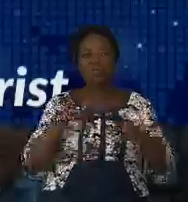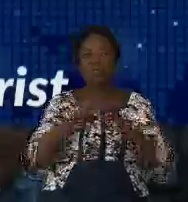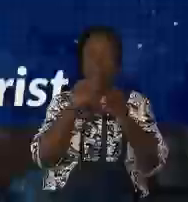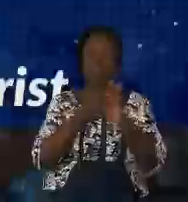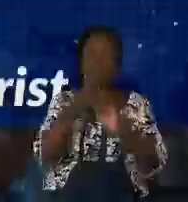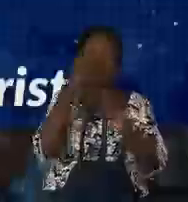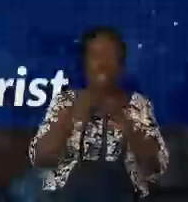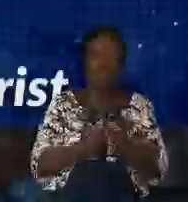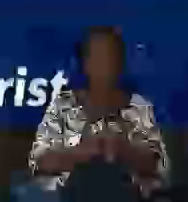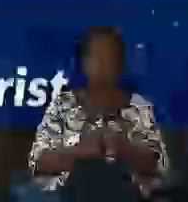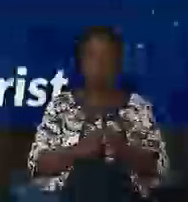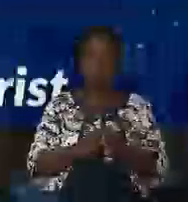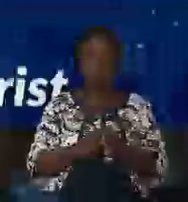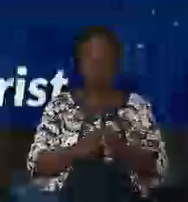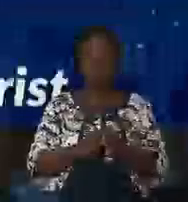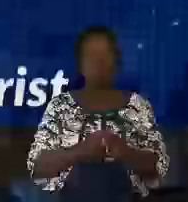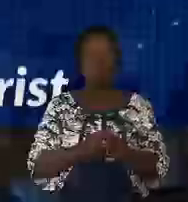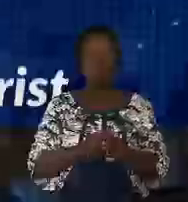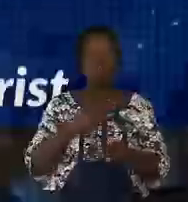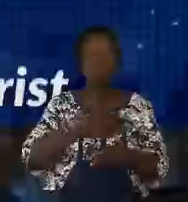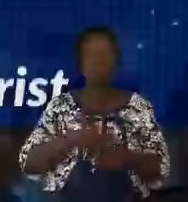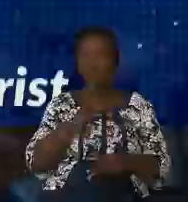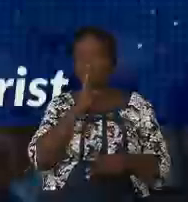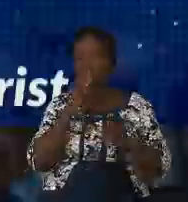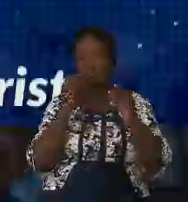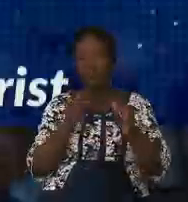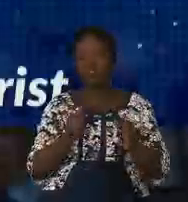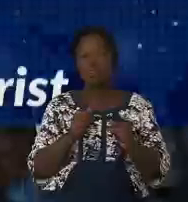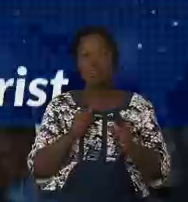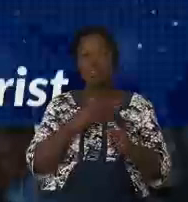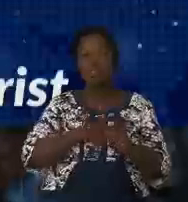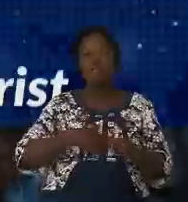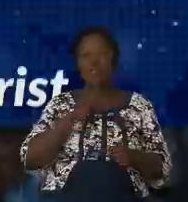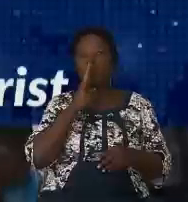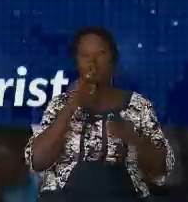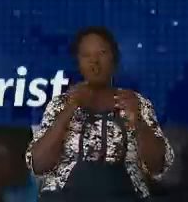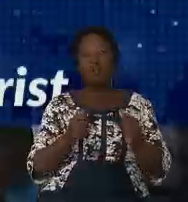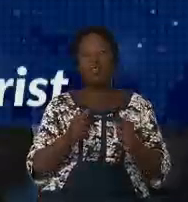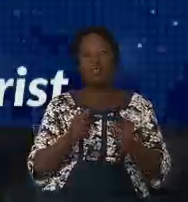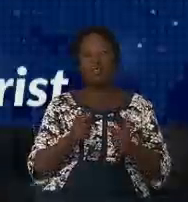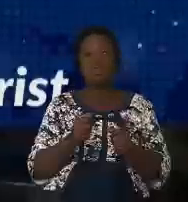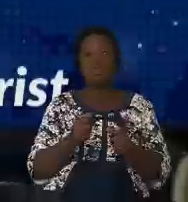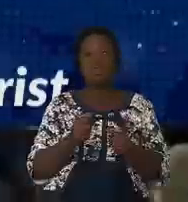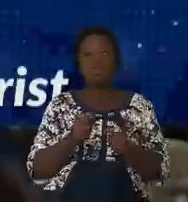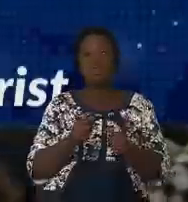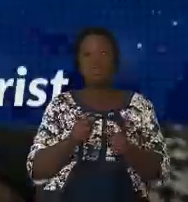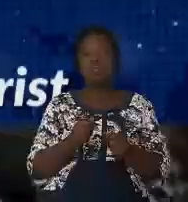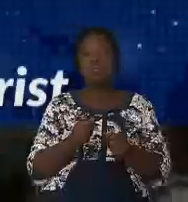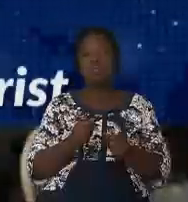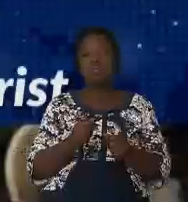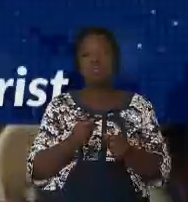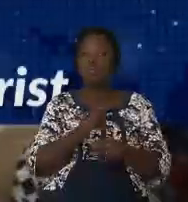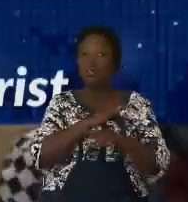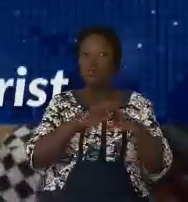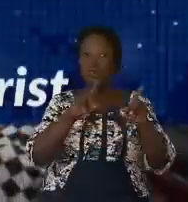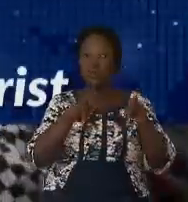the fullness of the blessing of the Lord in Jesus' name. Counselors, let's be fast. Counselors, let's